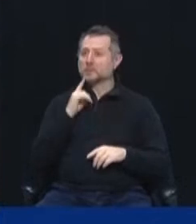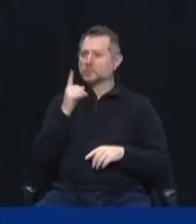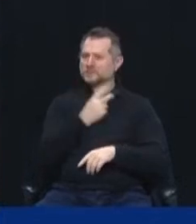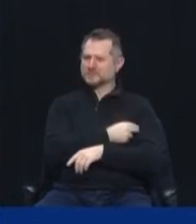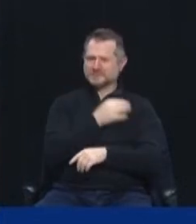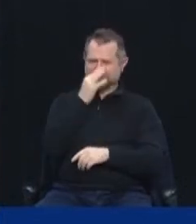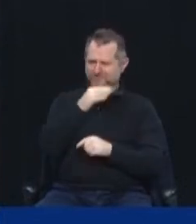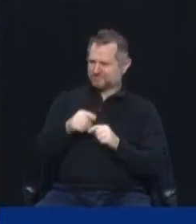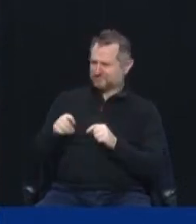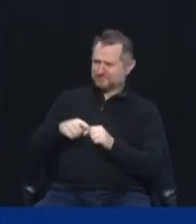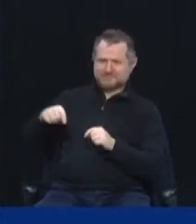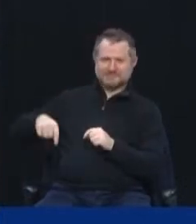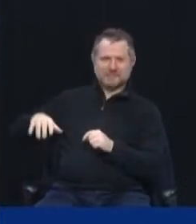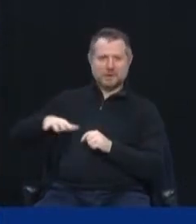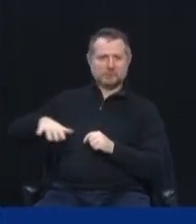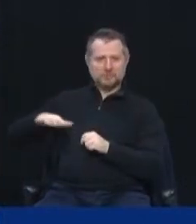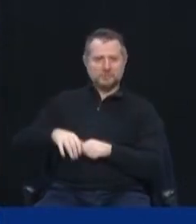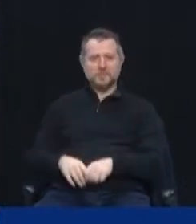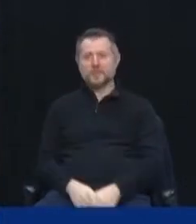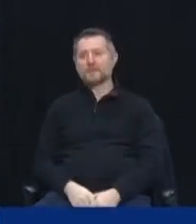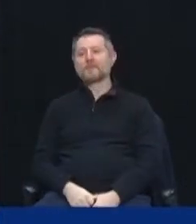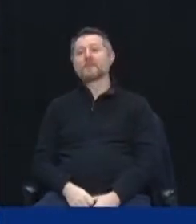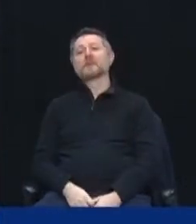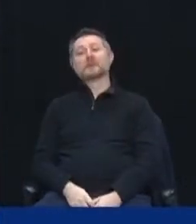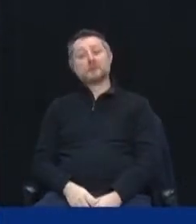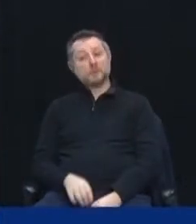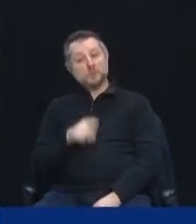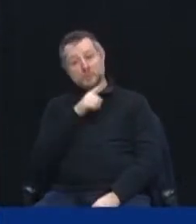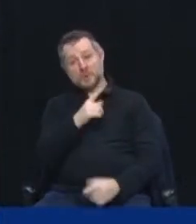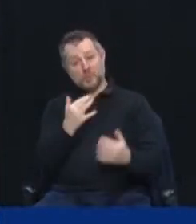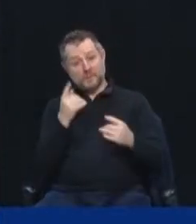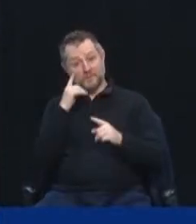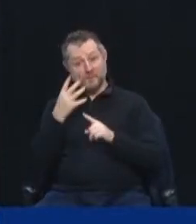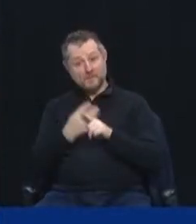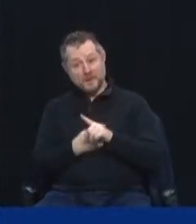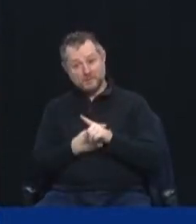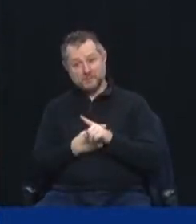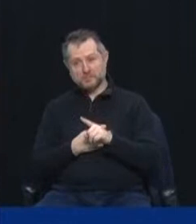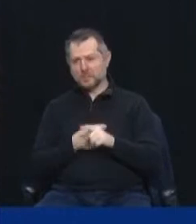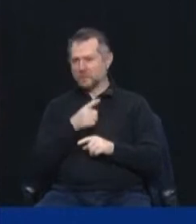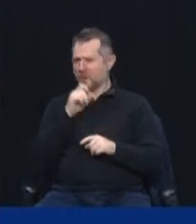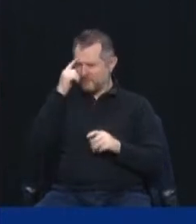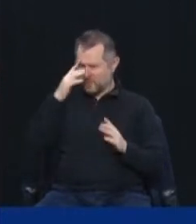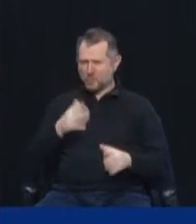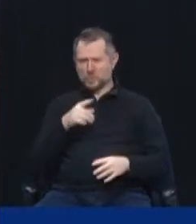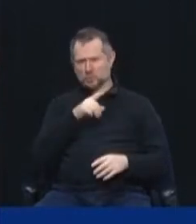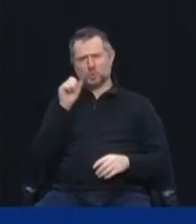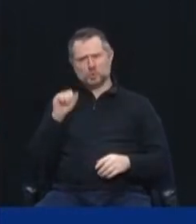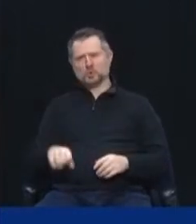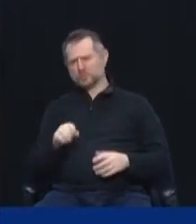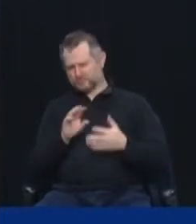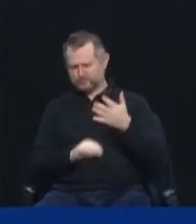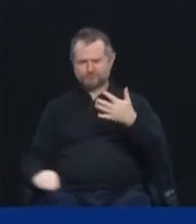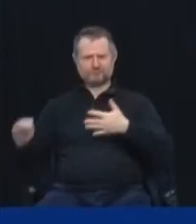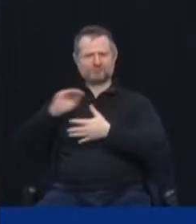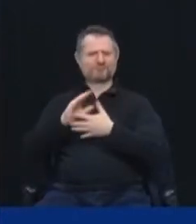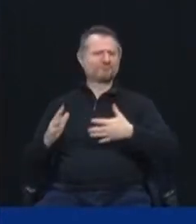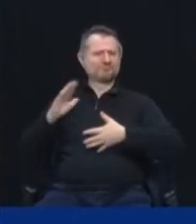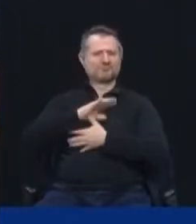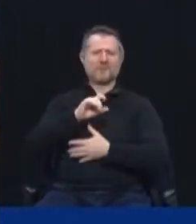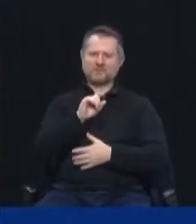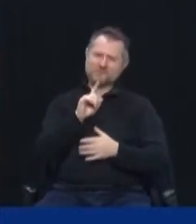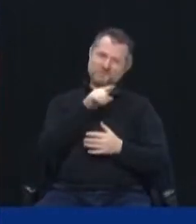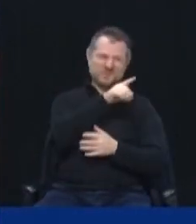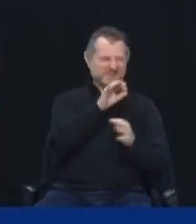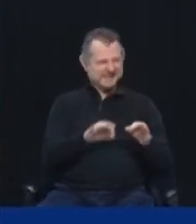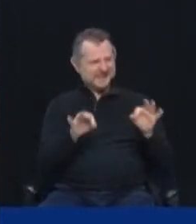Nebo. You didn't have to wait 4 months to get your shot. As governor, you are essential